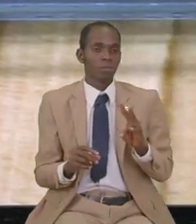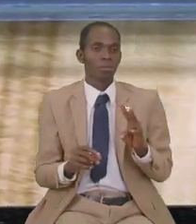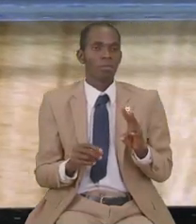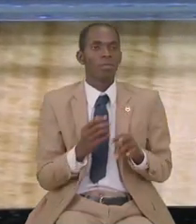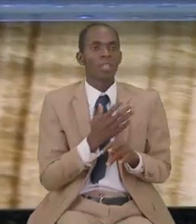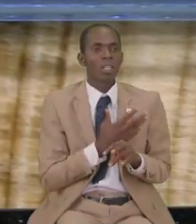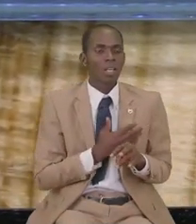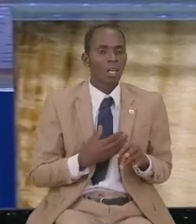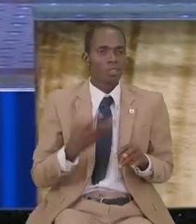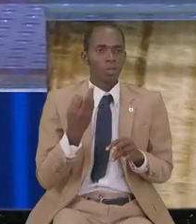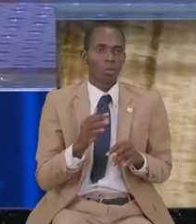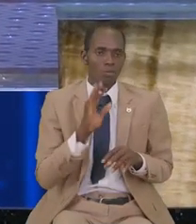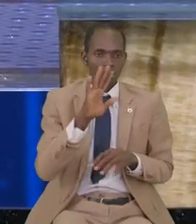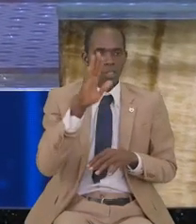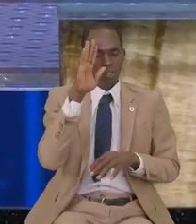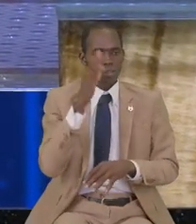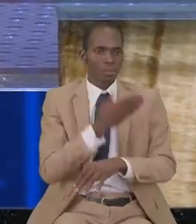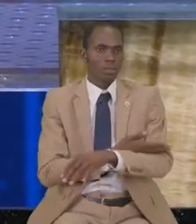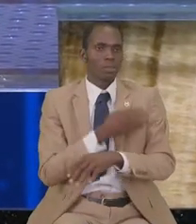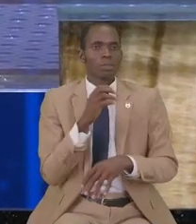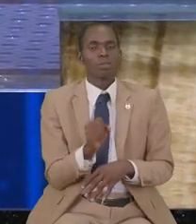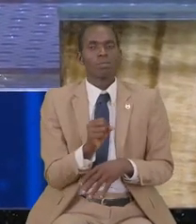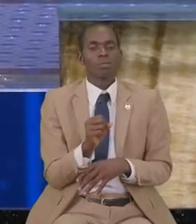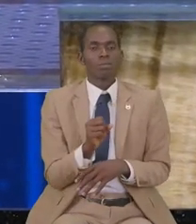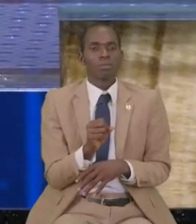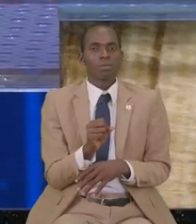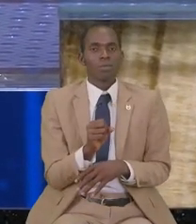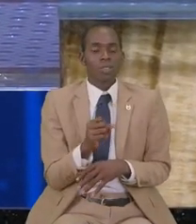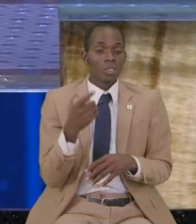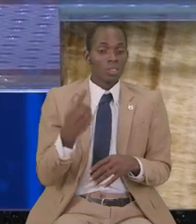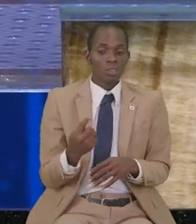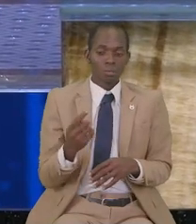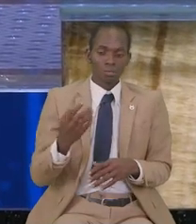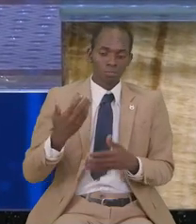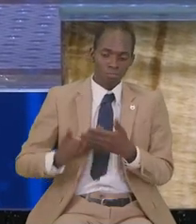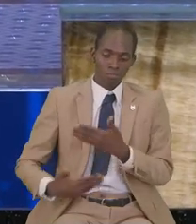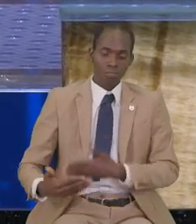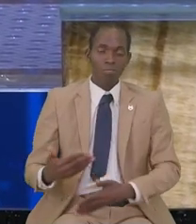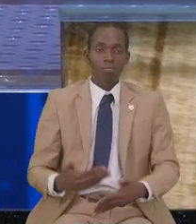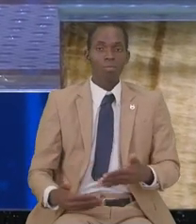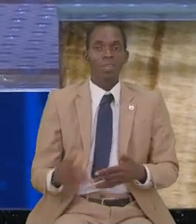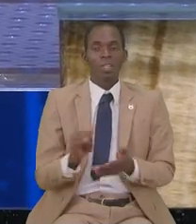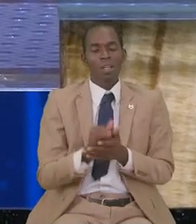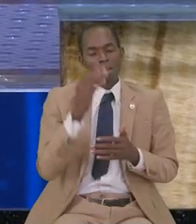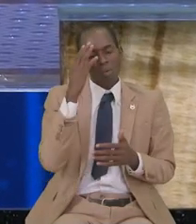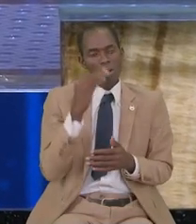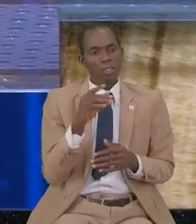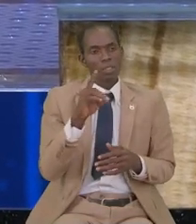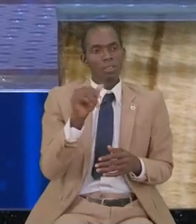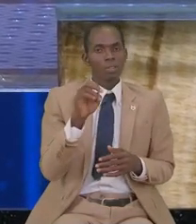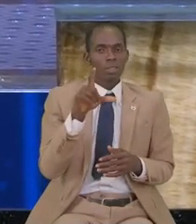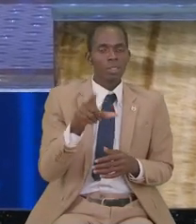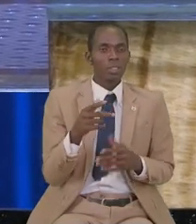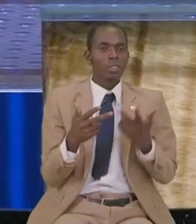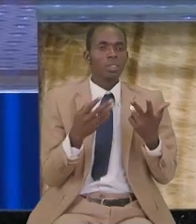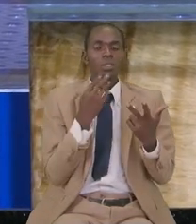and of thy sons, the descendants, that's how Daniel, Shadrach, Meshach, Abednego got